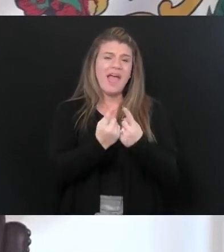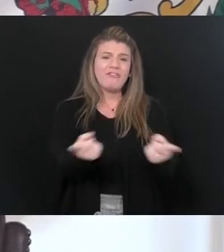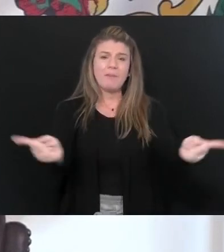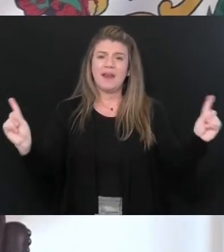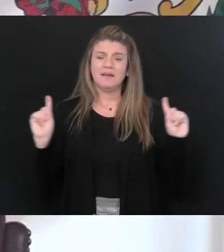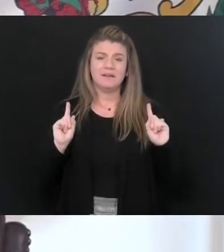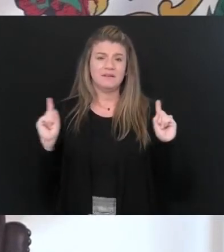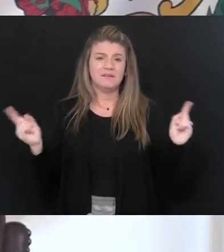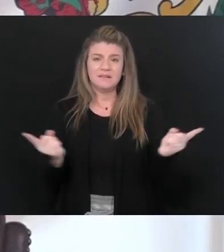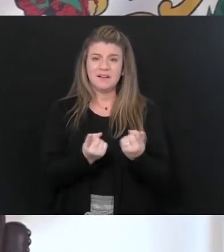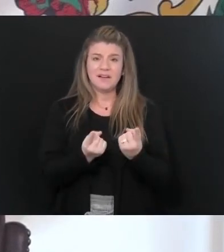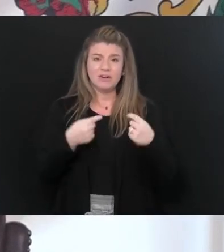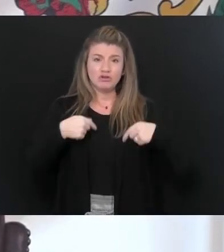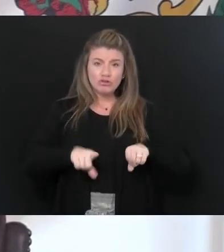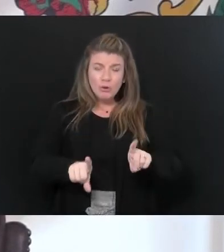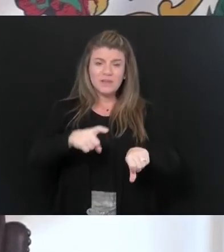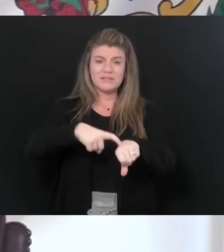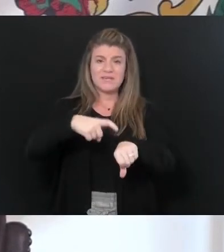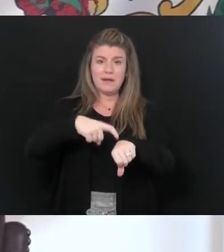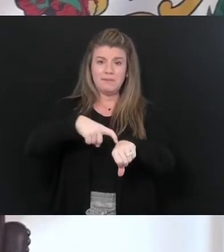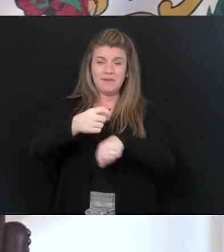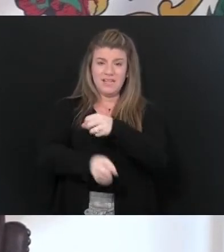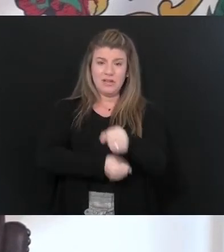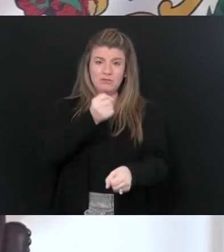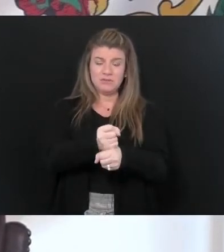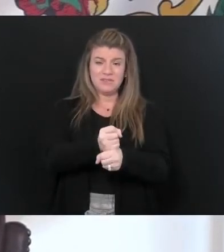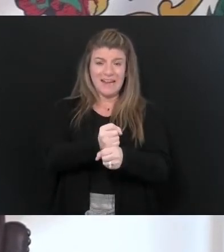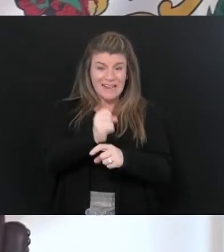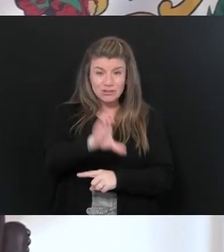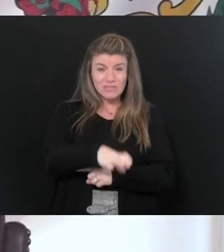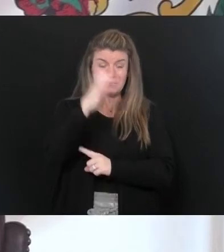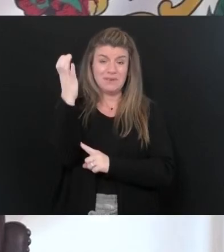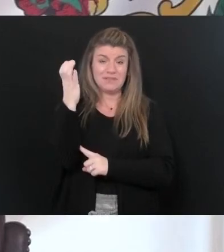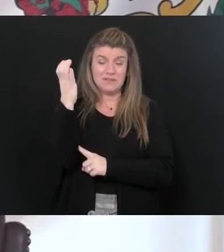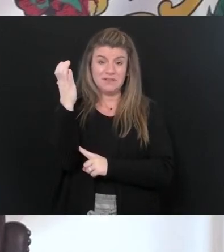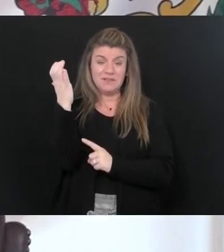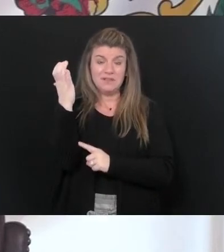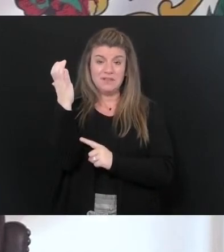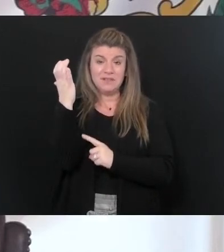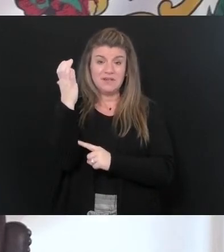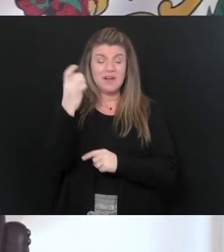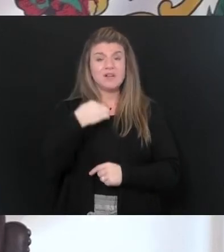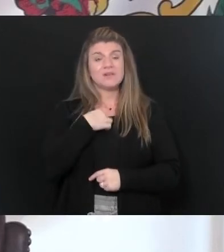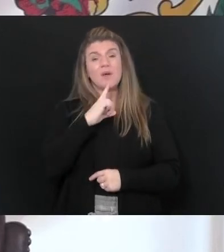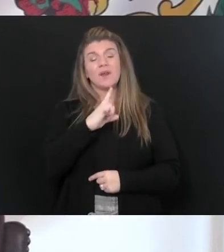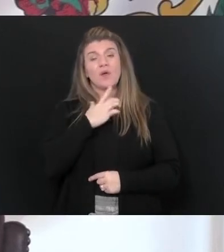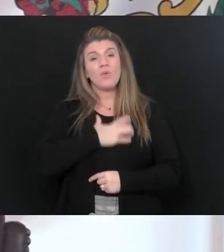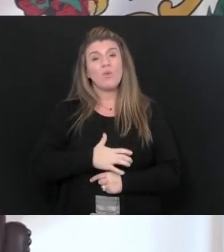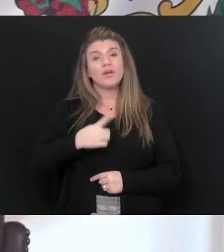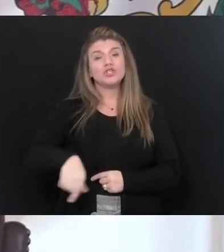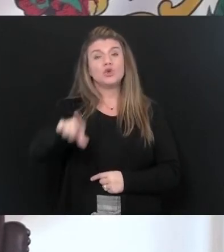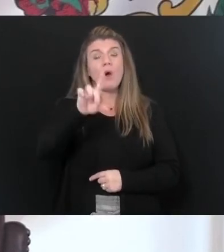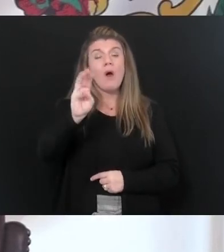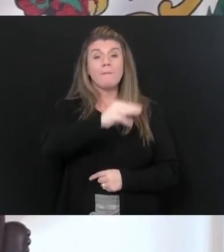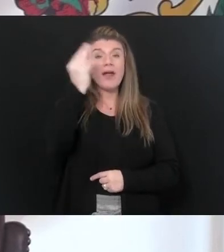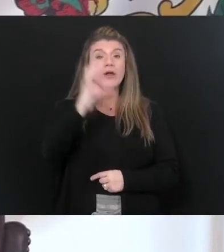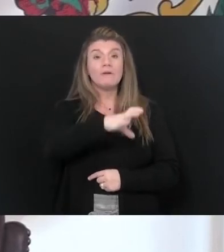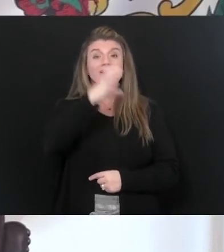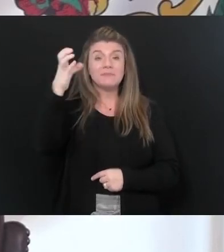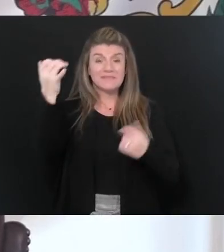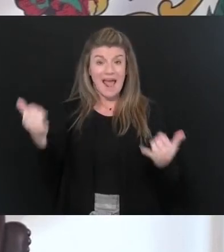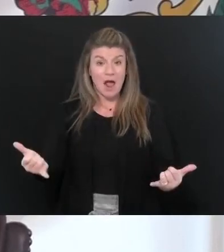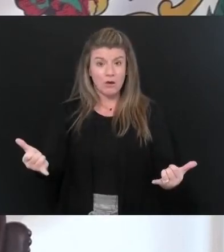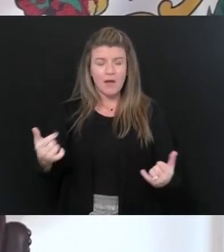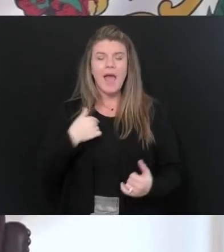at this incredible time of year, Christmas. So I'll wish you Merry Christmas now, and